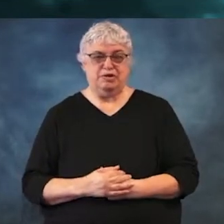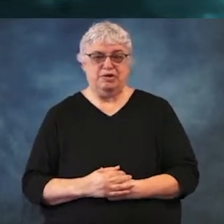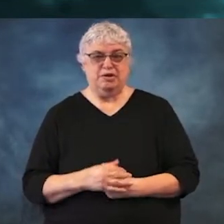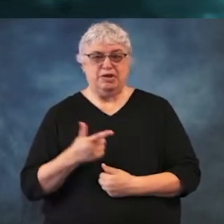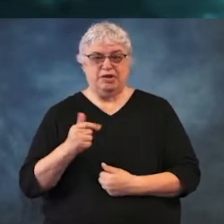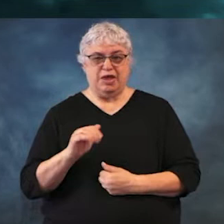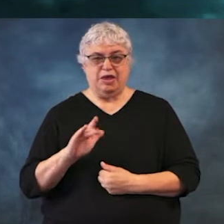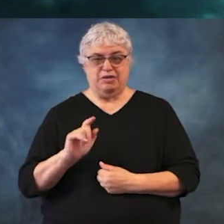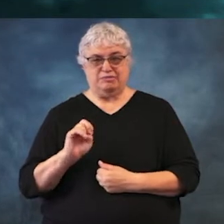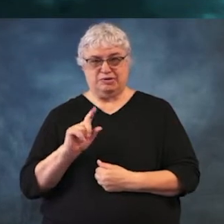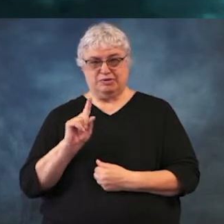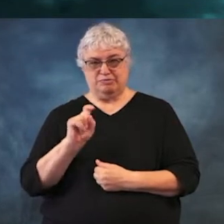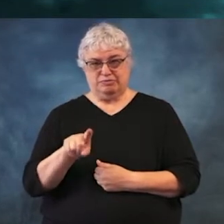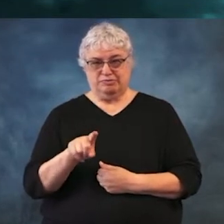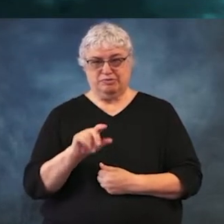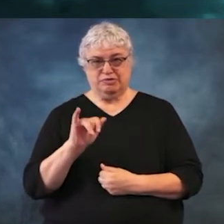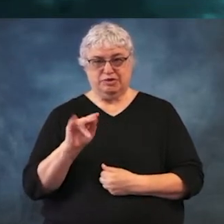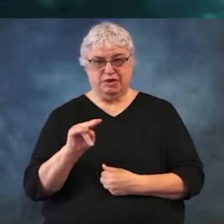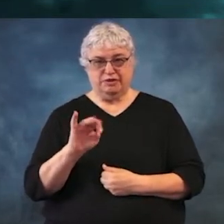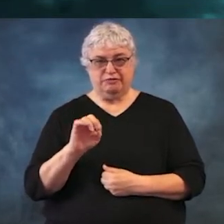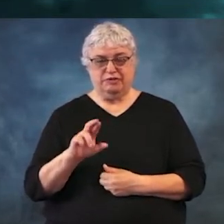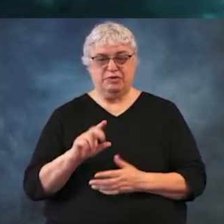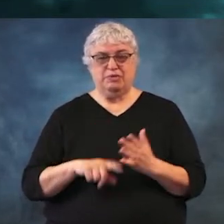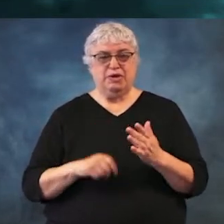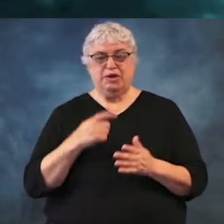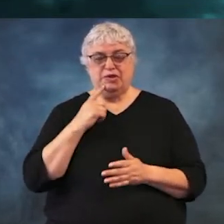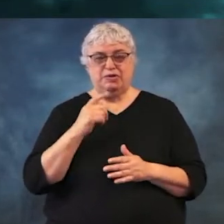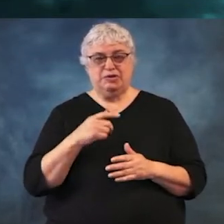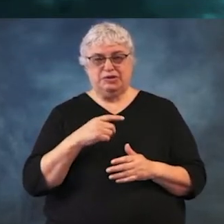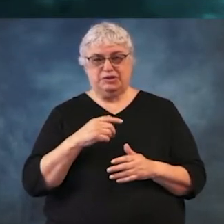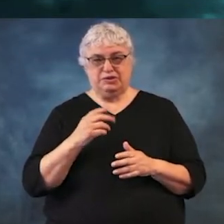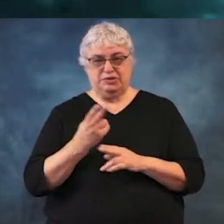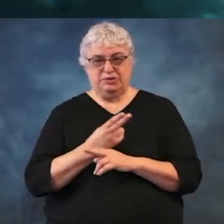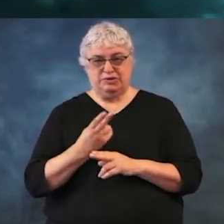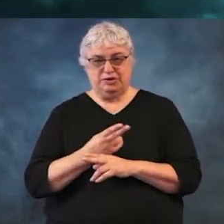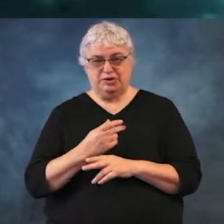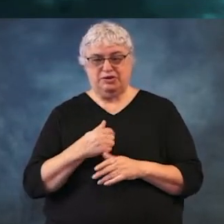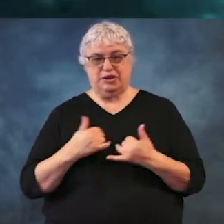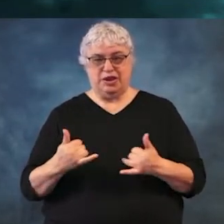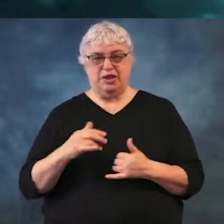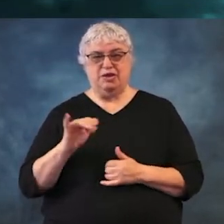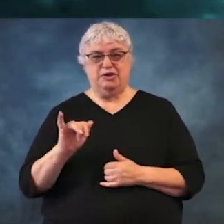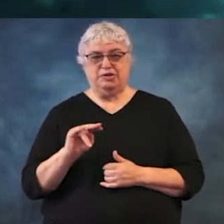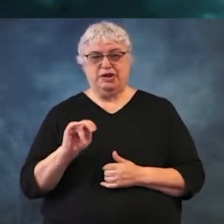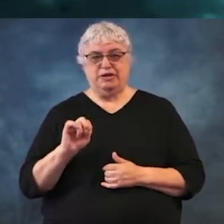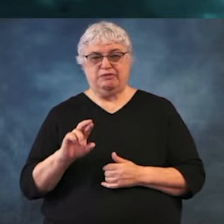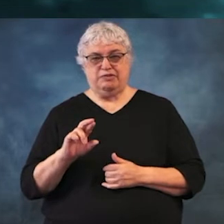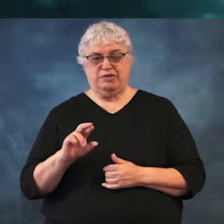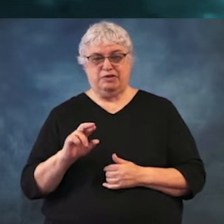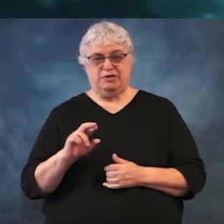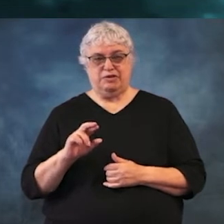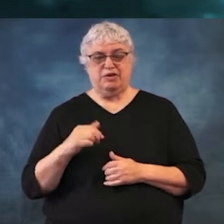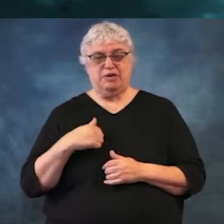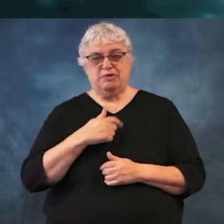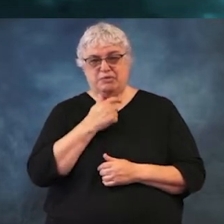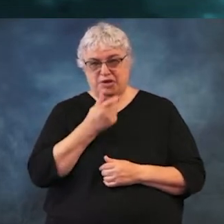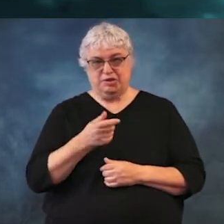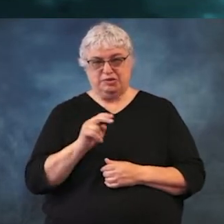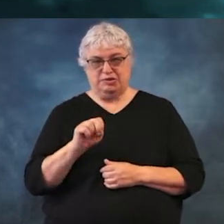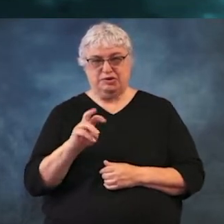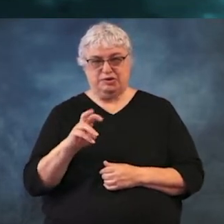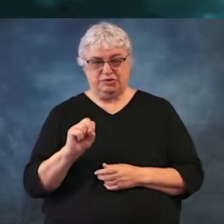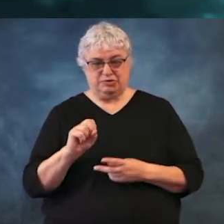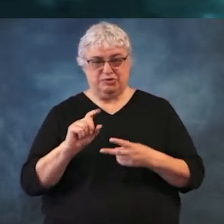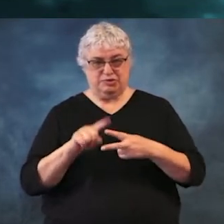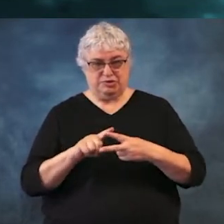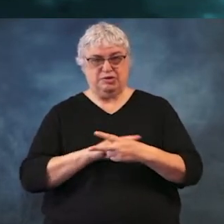Jennifer, what about you? What methods are you using to stay informed? Well, typically I also watch the news, but